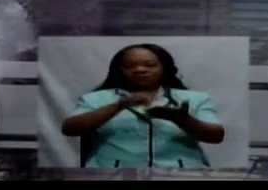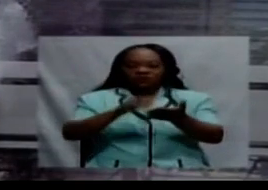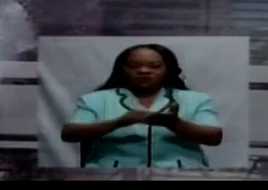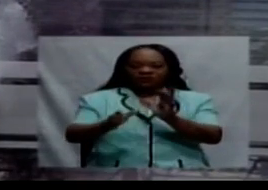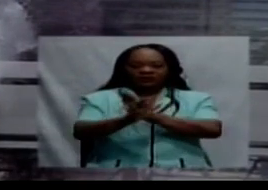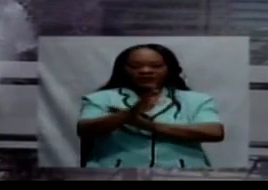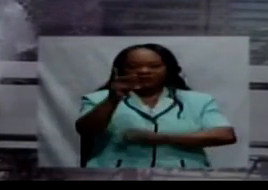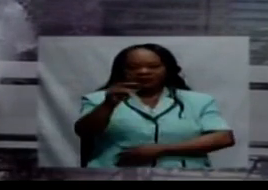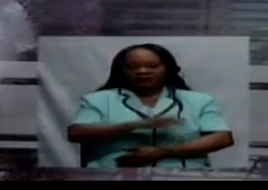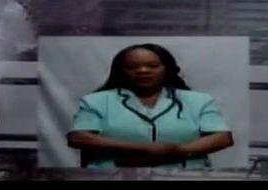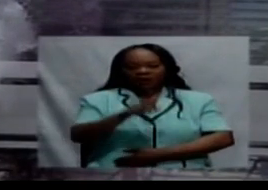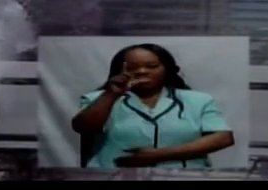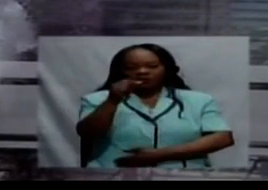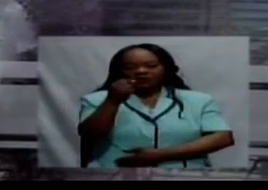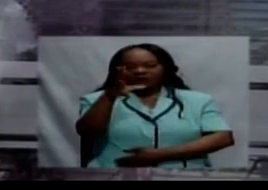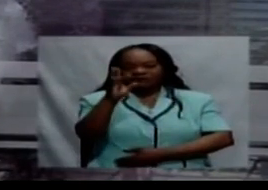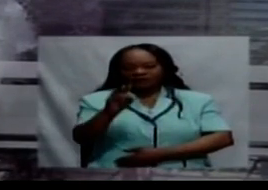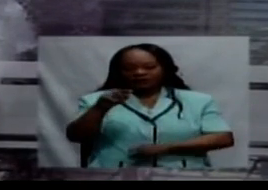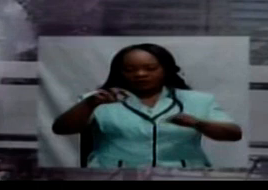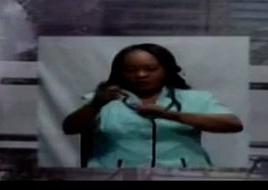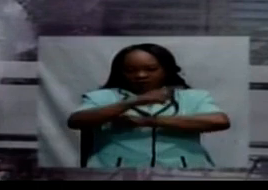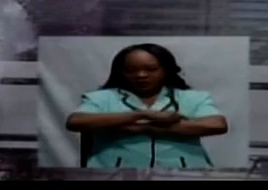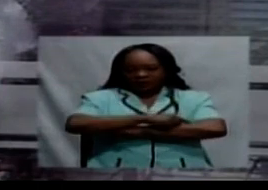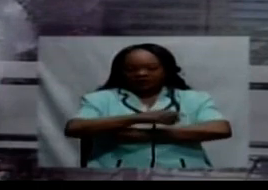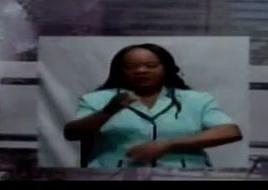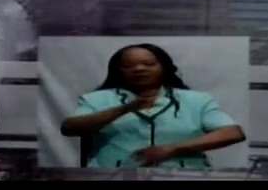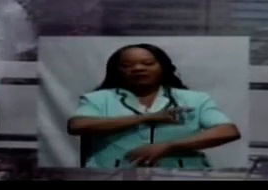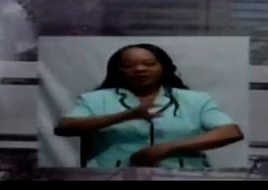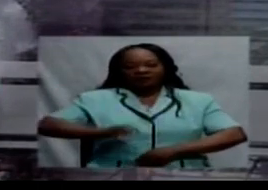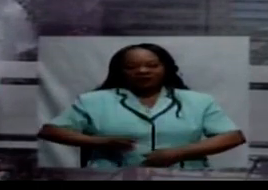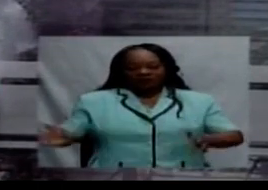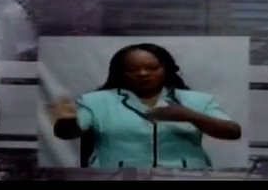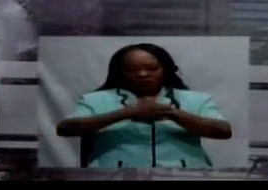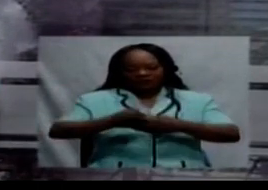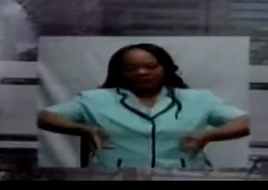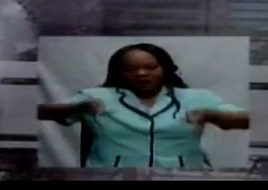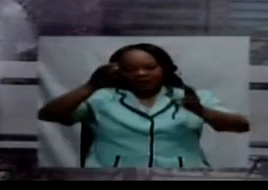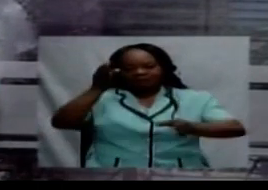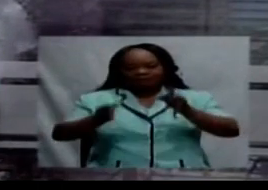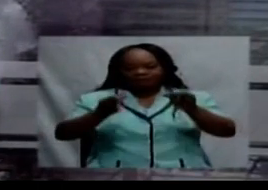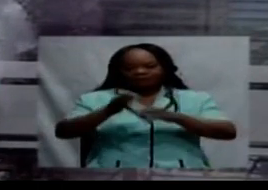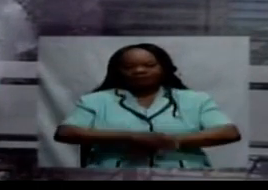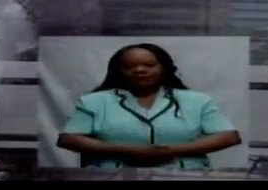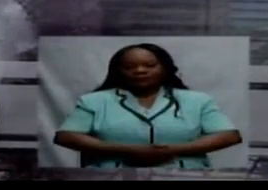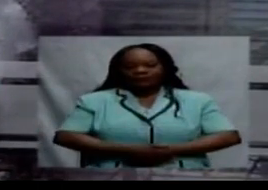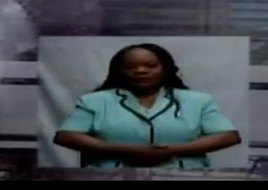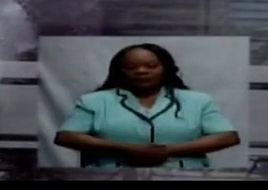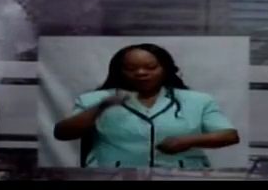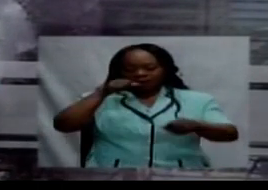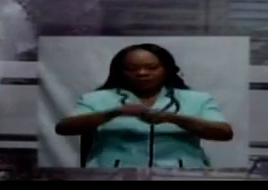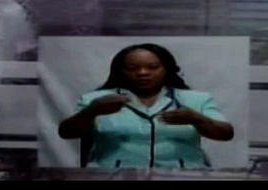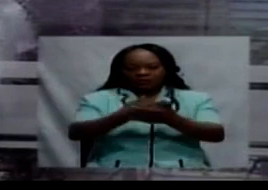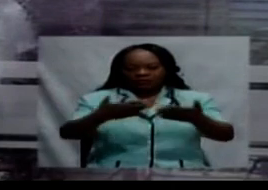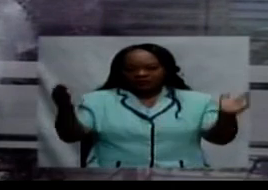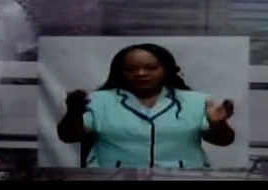This was from 2014 to the date when the company was put in liquidation by the High Court. Post Newspapers in Liquidation provisional liquidator